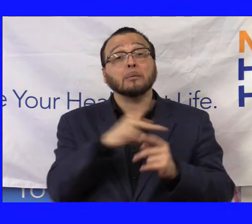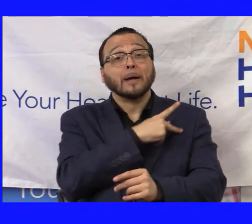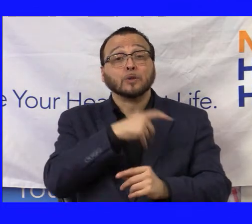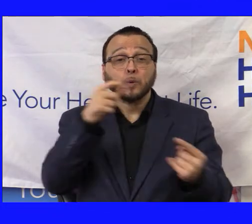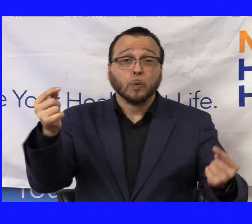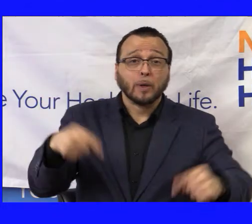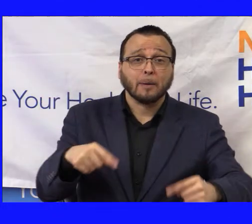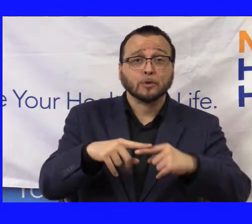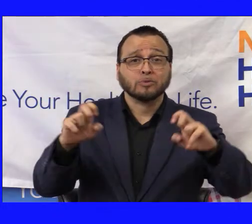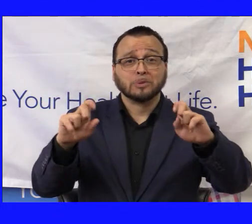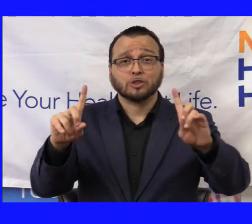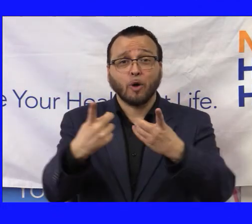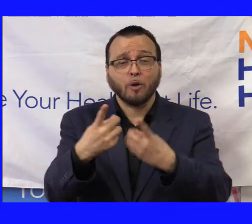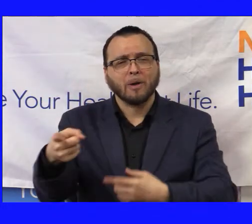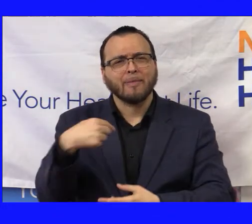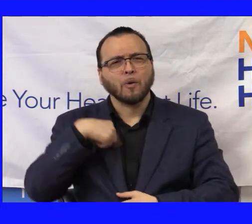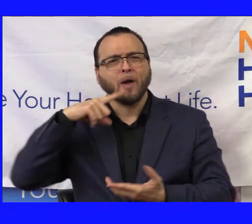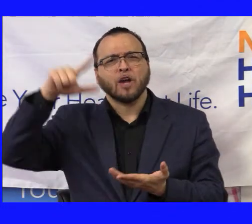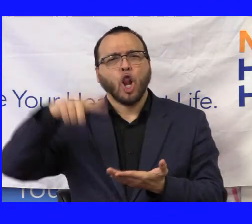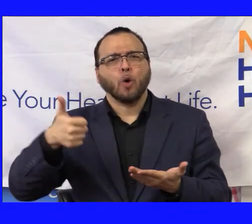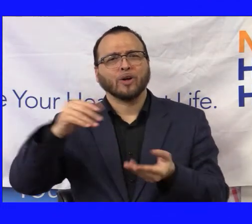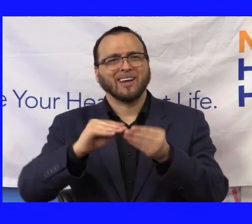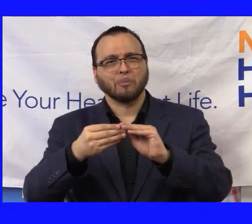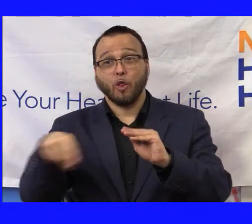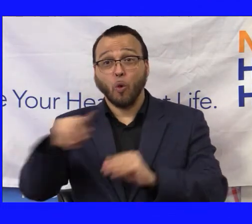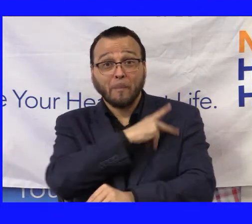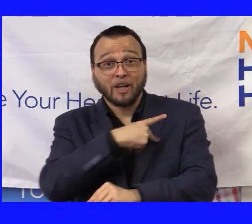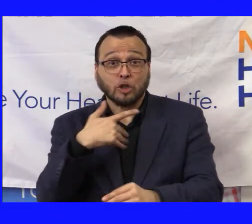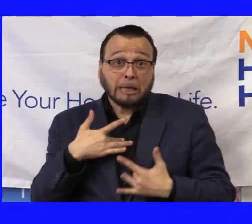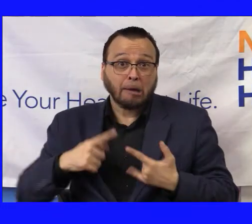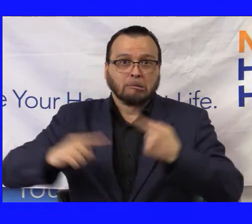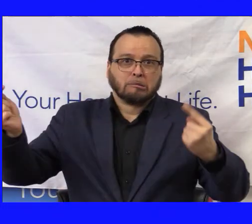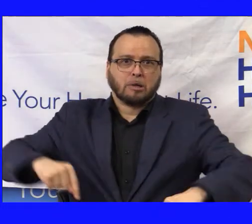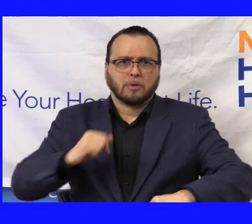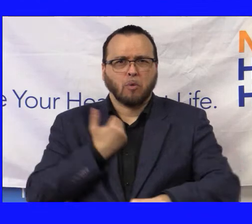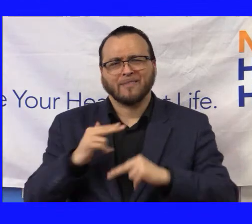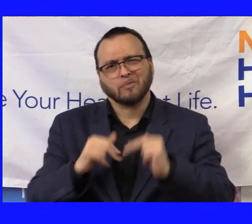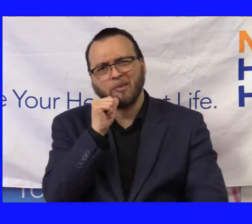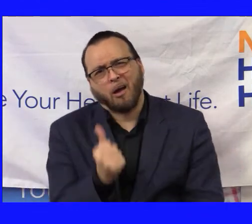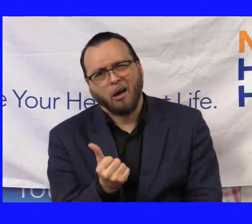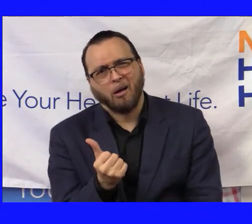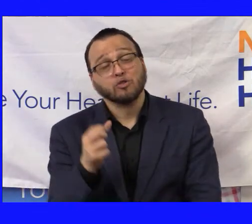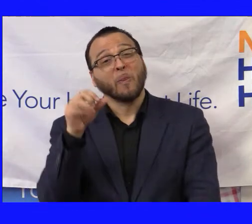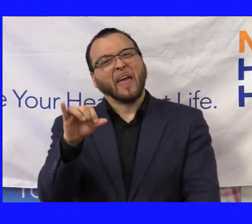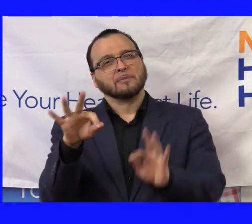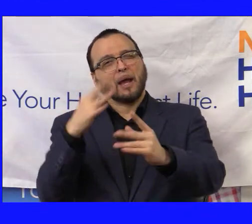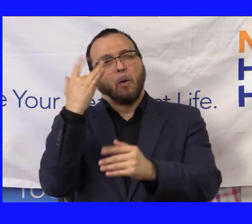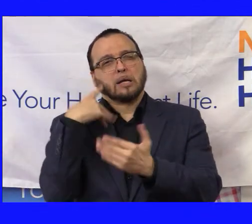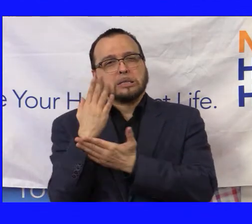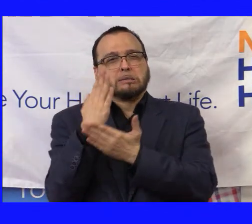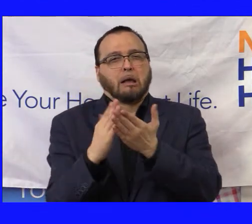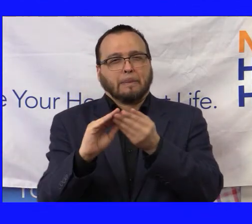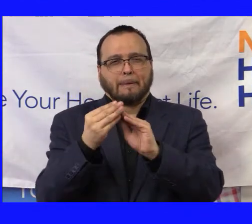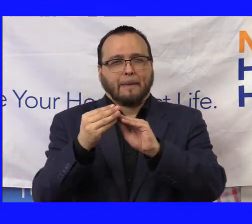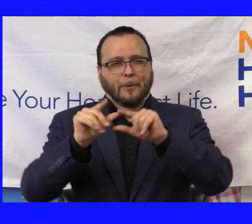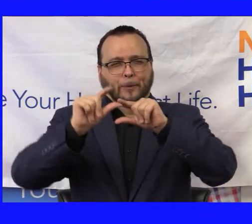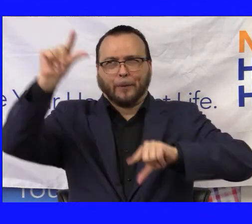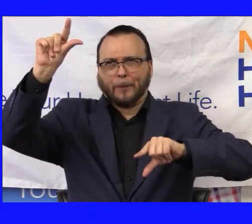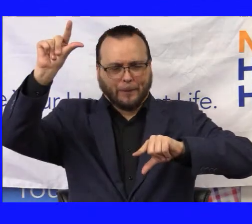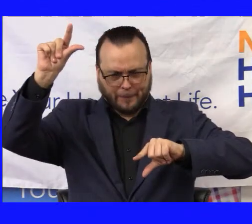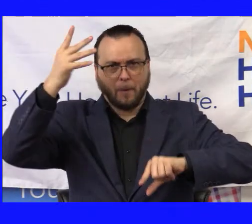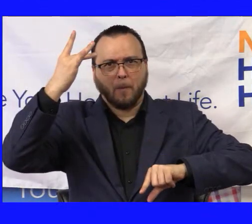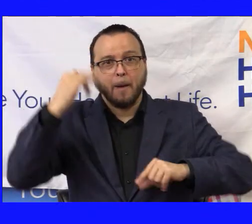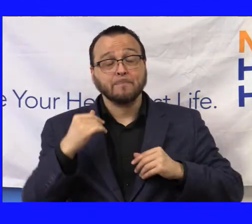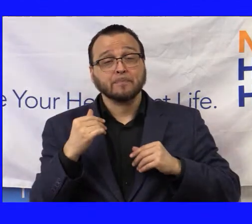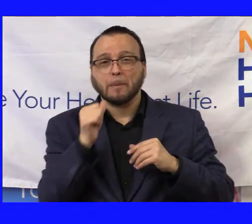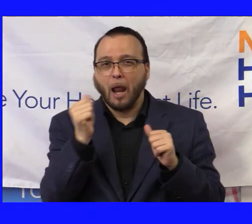to start with because they're not all patients that are seen at our facilities. So that explains some of the differential, but not all of it. So what we